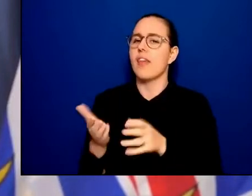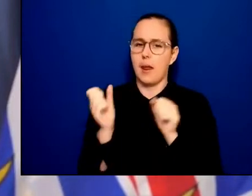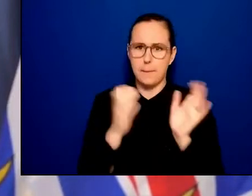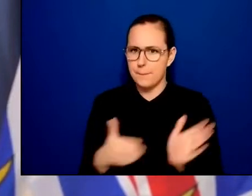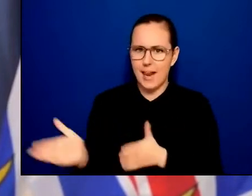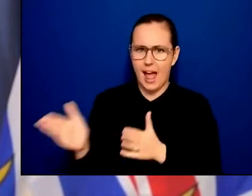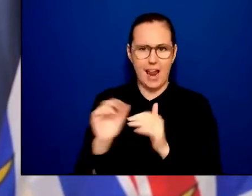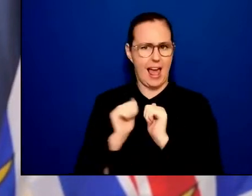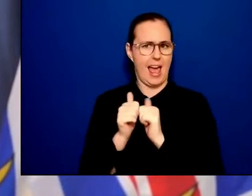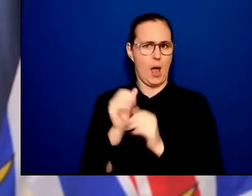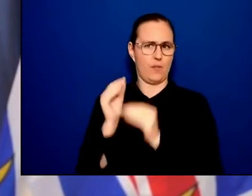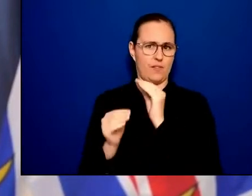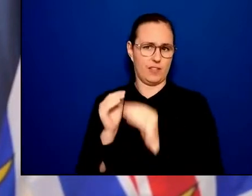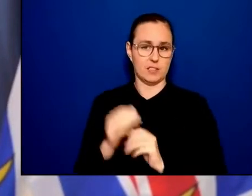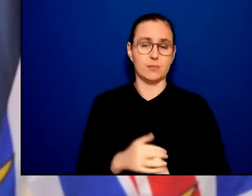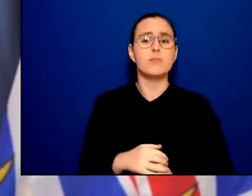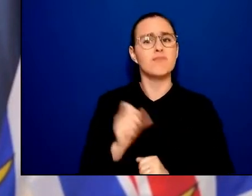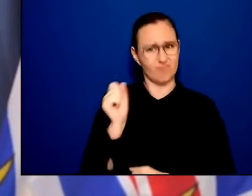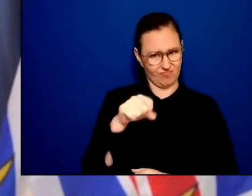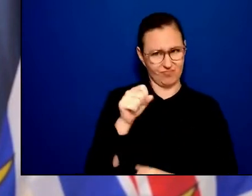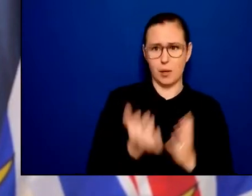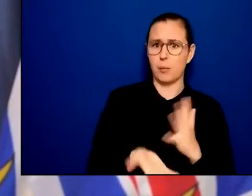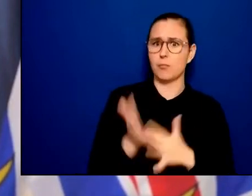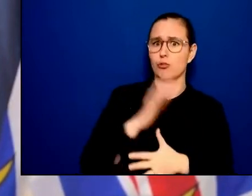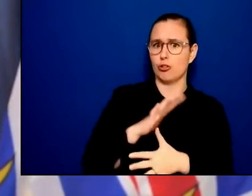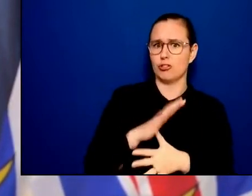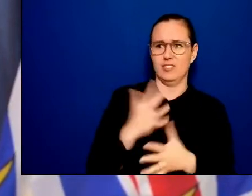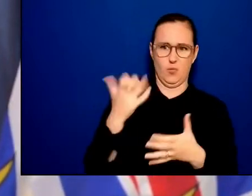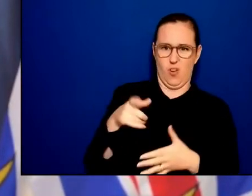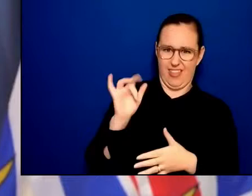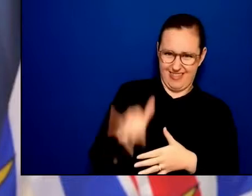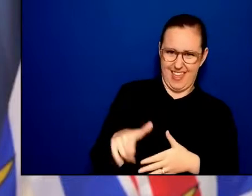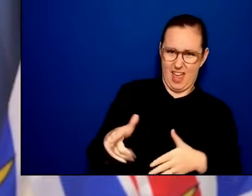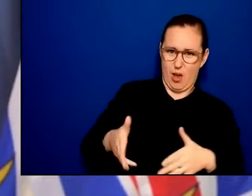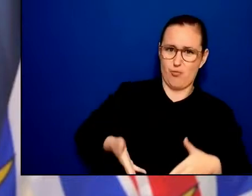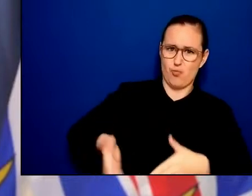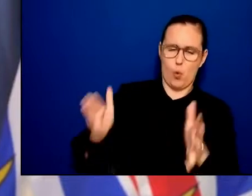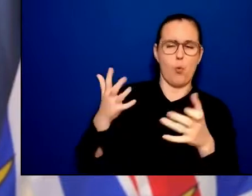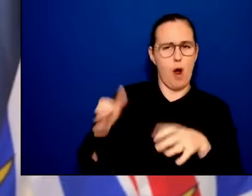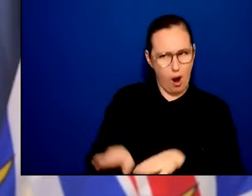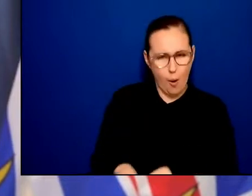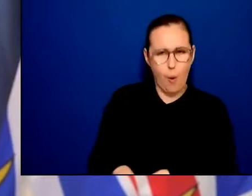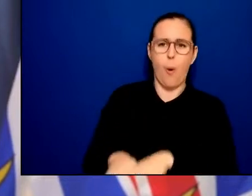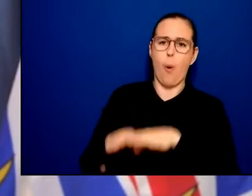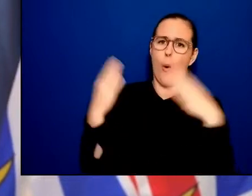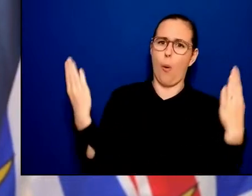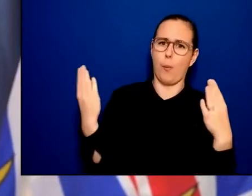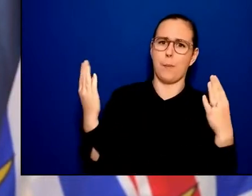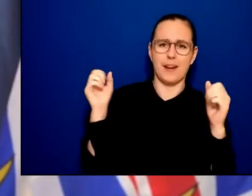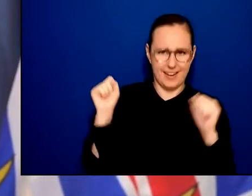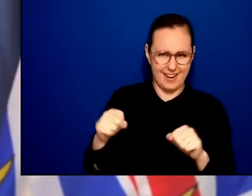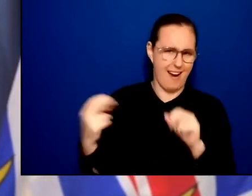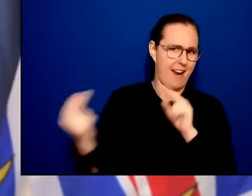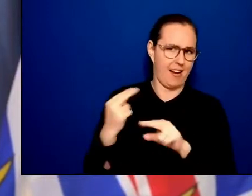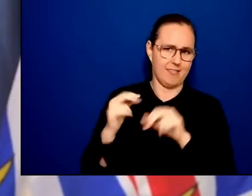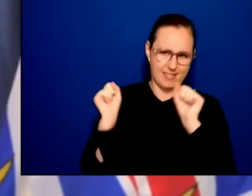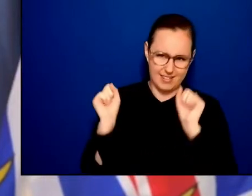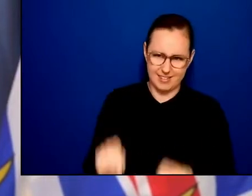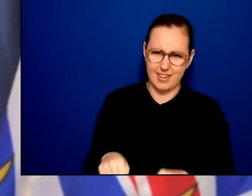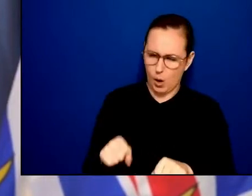our roadways back up and in operation, and we will provide whatever resources are necessary to make that